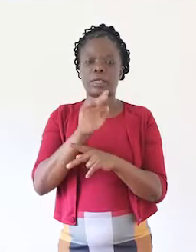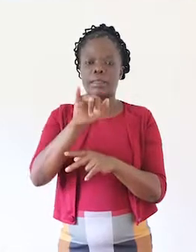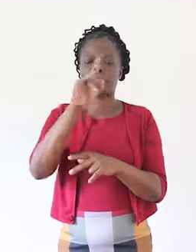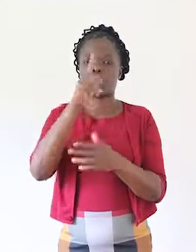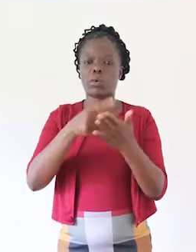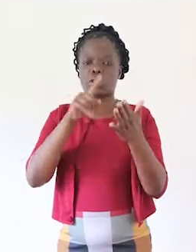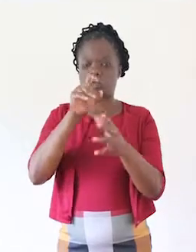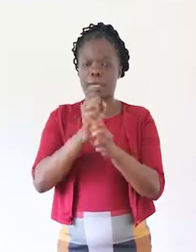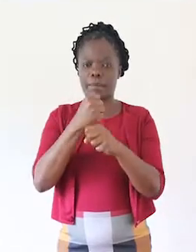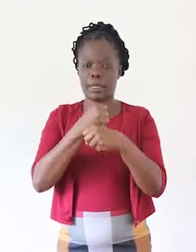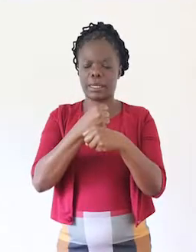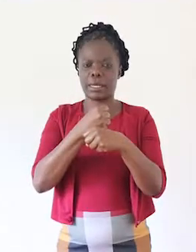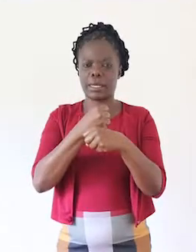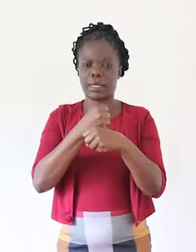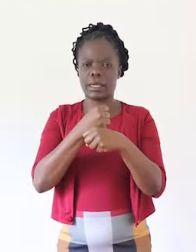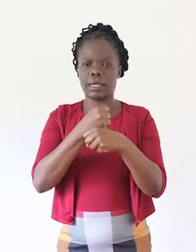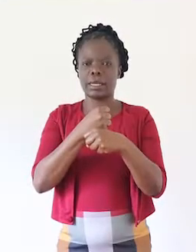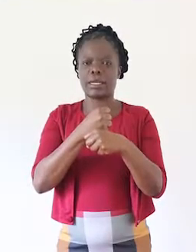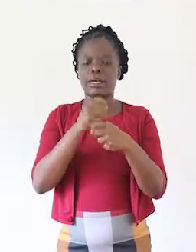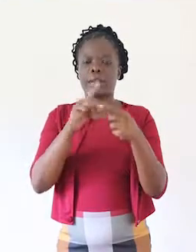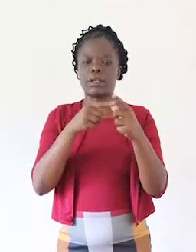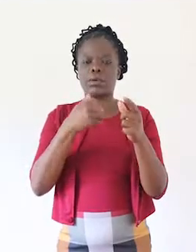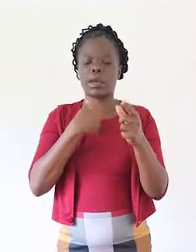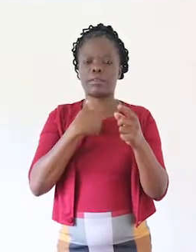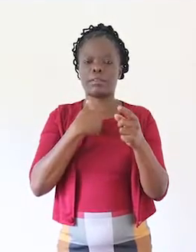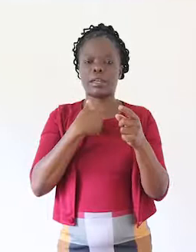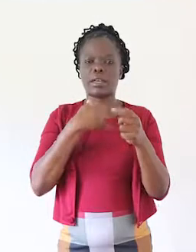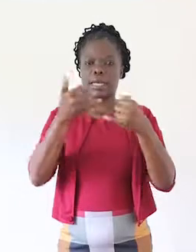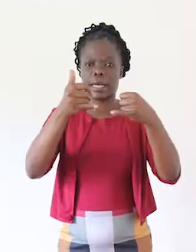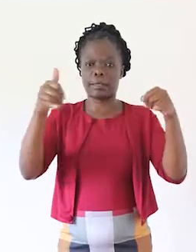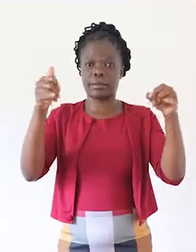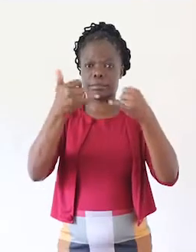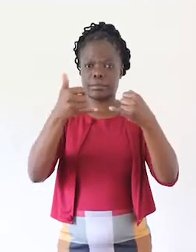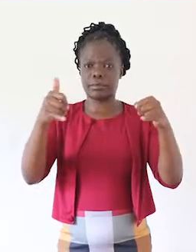should happen. Then we have also the yarn.